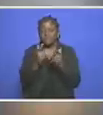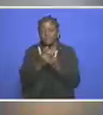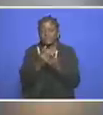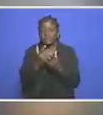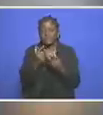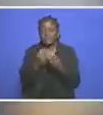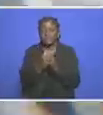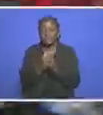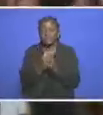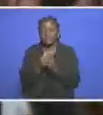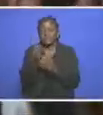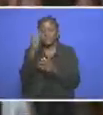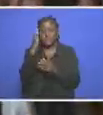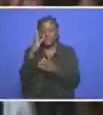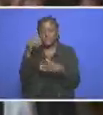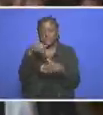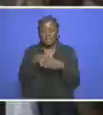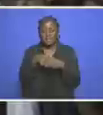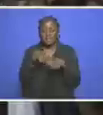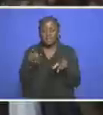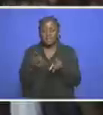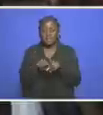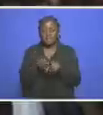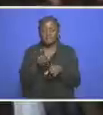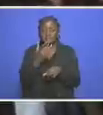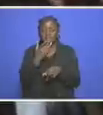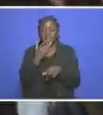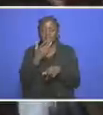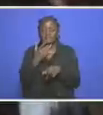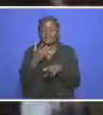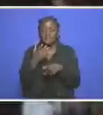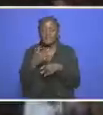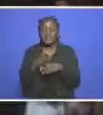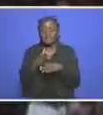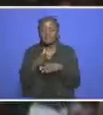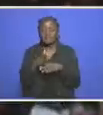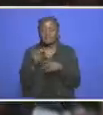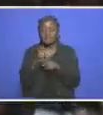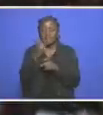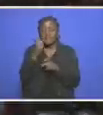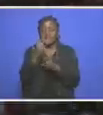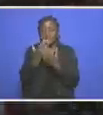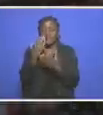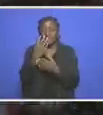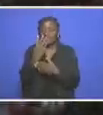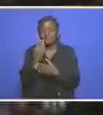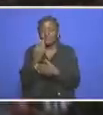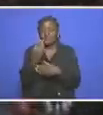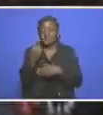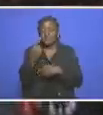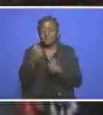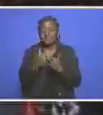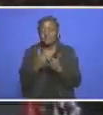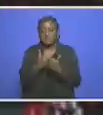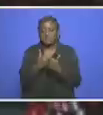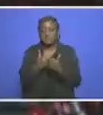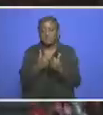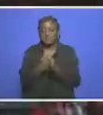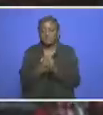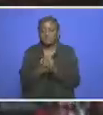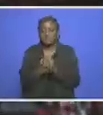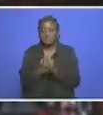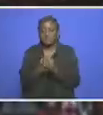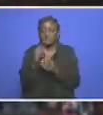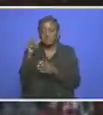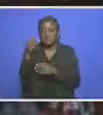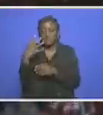title favorites after winning their last 14 games. Connecticut will have home court advantage throughout the postseason, which is huge considering